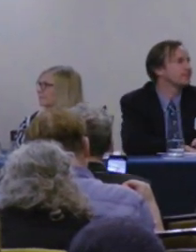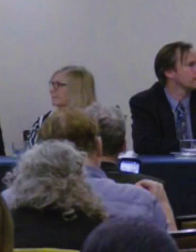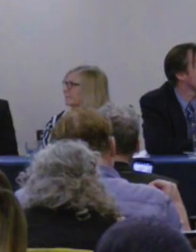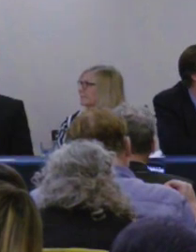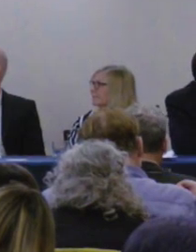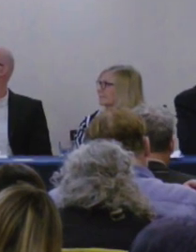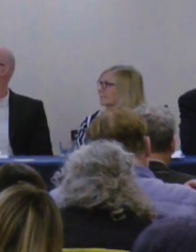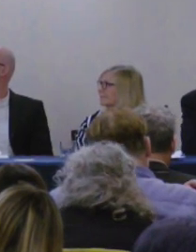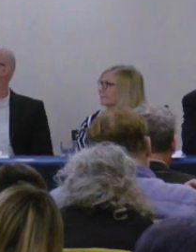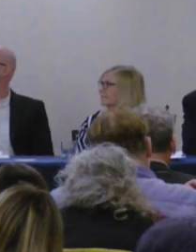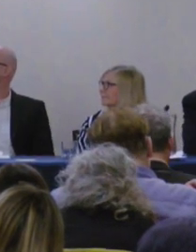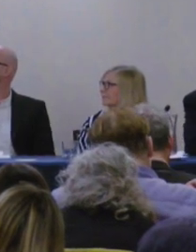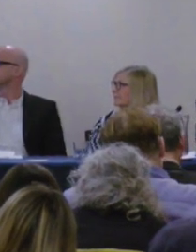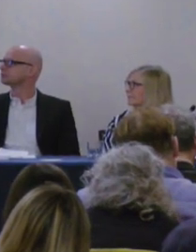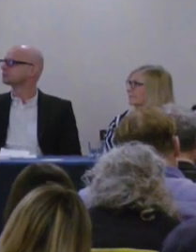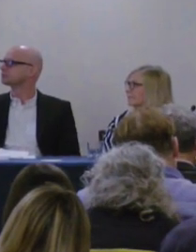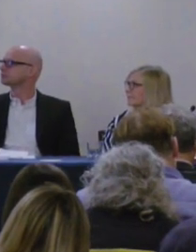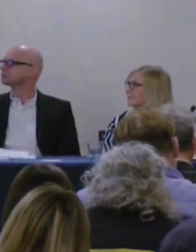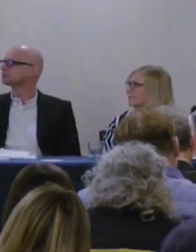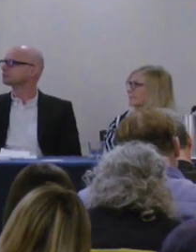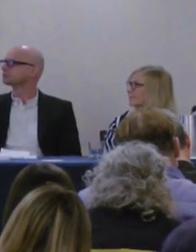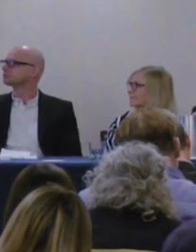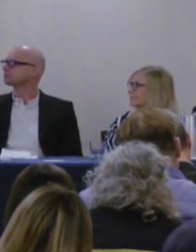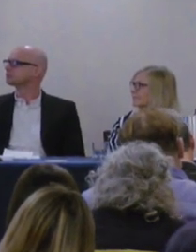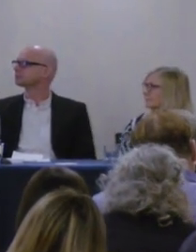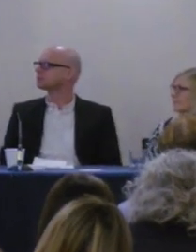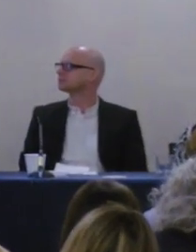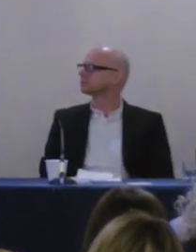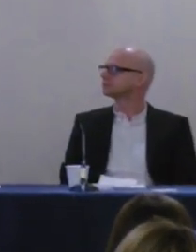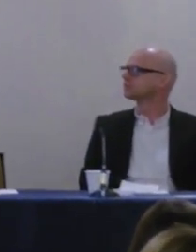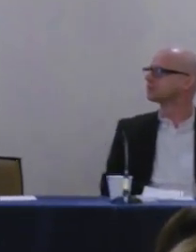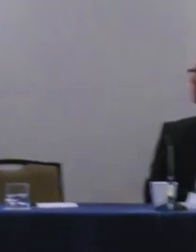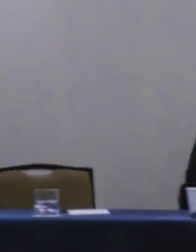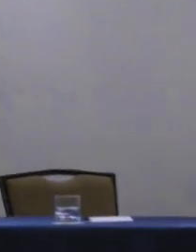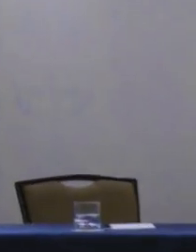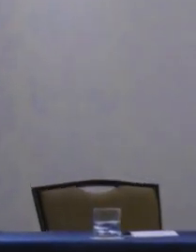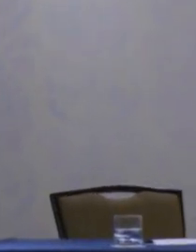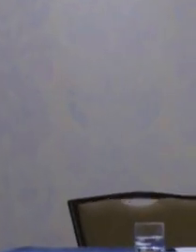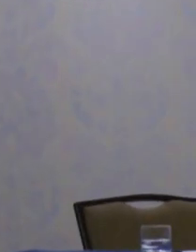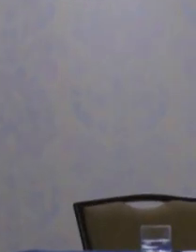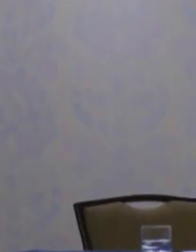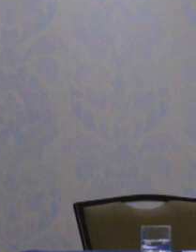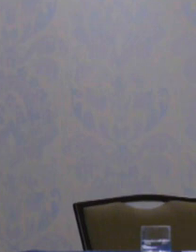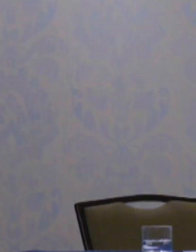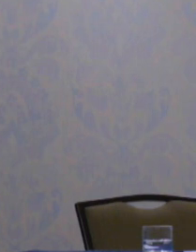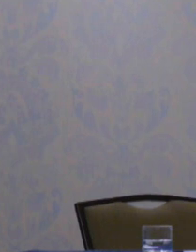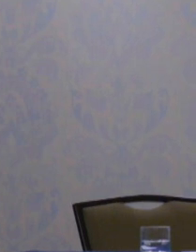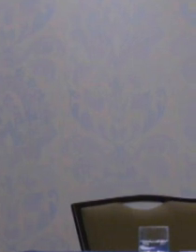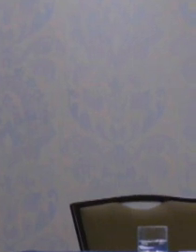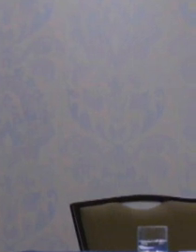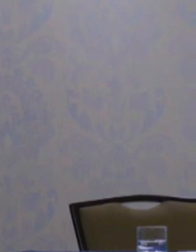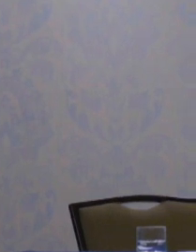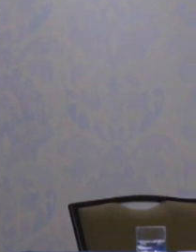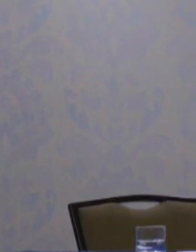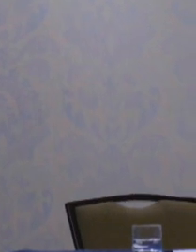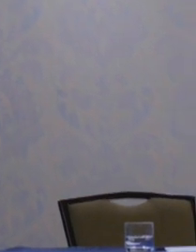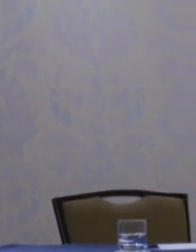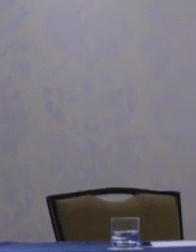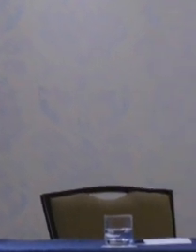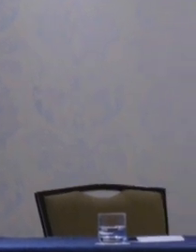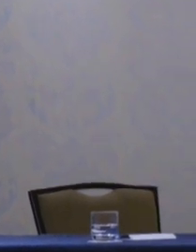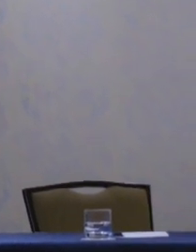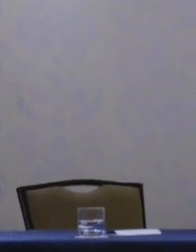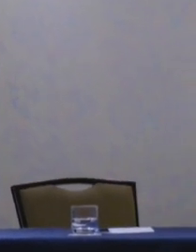have equipped the necessary skill to learn online. Yes, and after that,